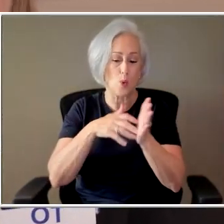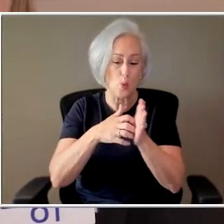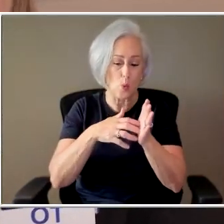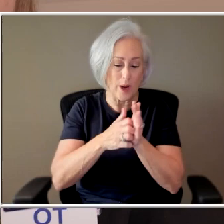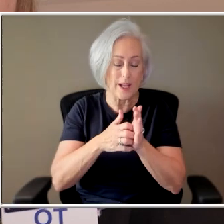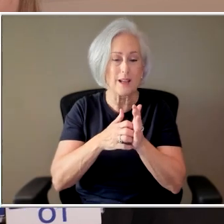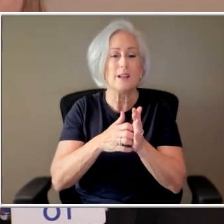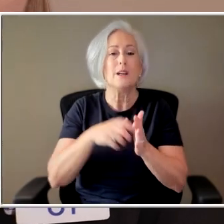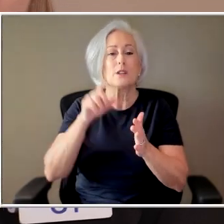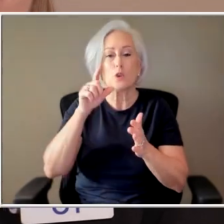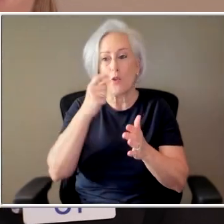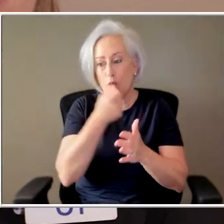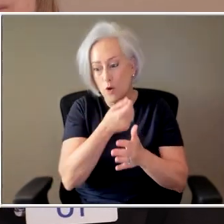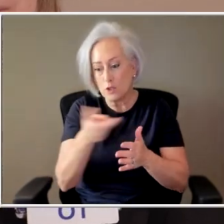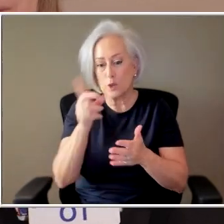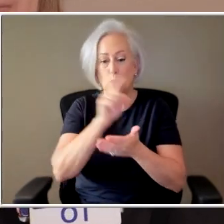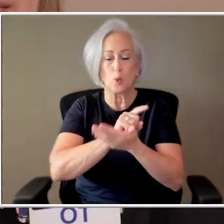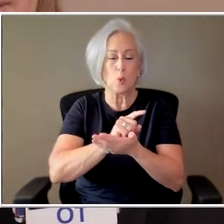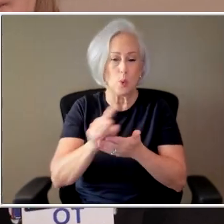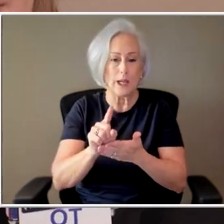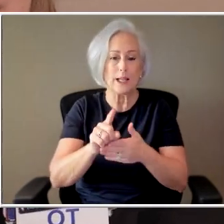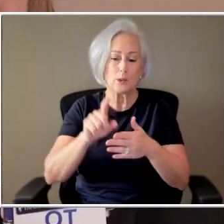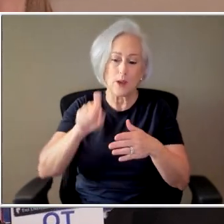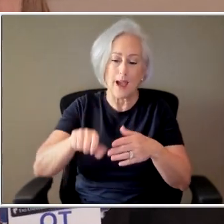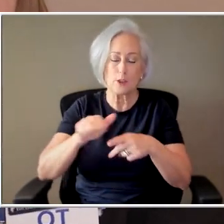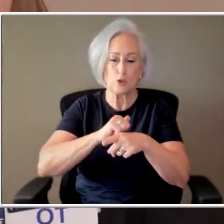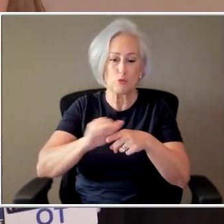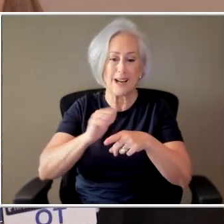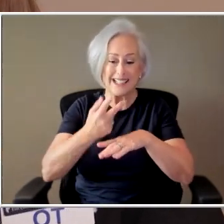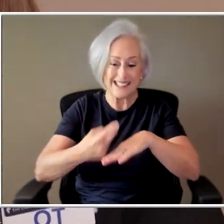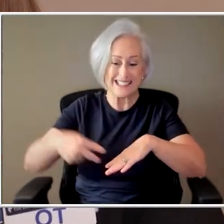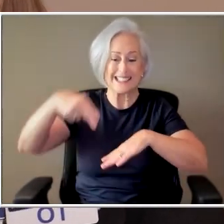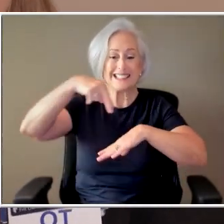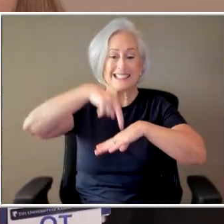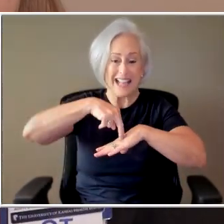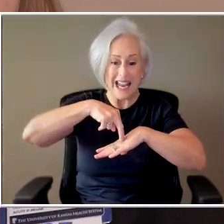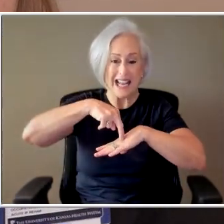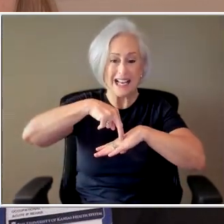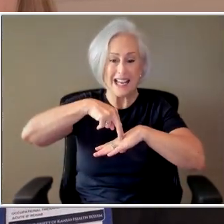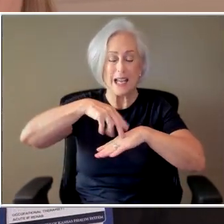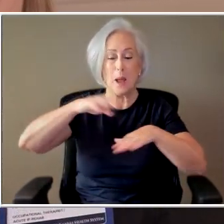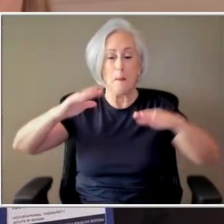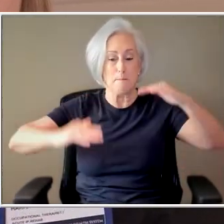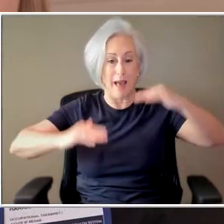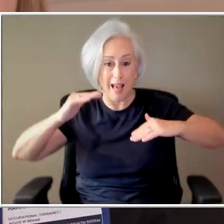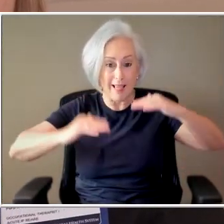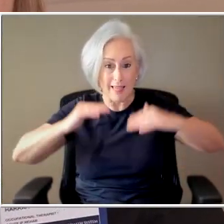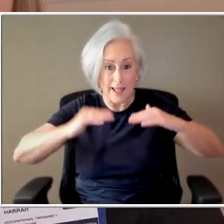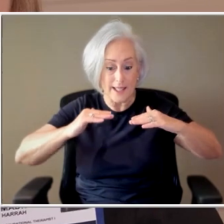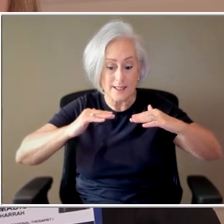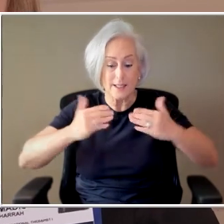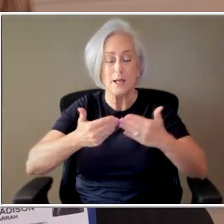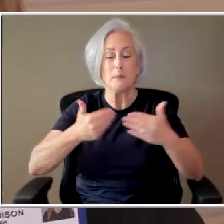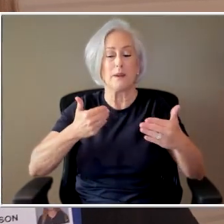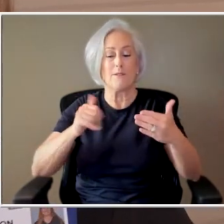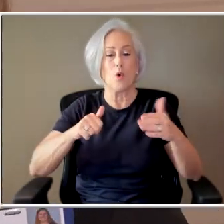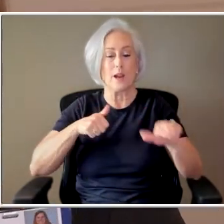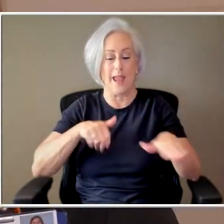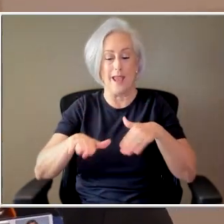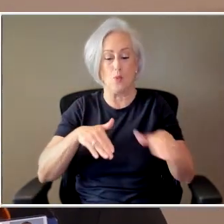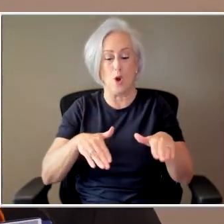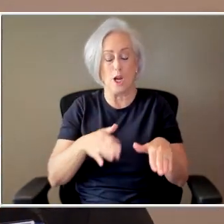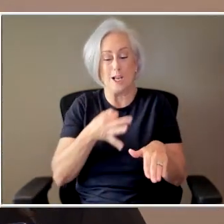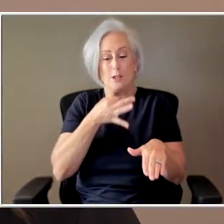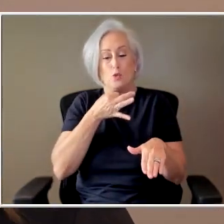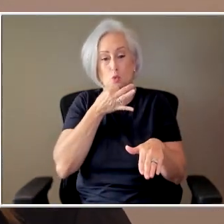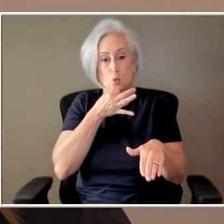tolerance, balance, and strengthening activities just to get him back into walking. Tom was then able to walk across the room a short distance for the